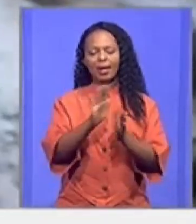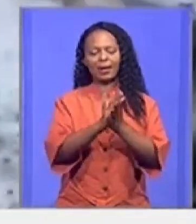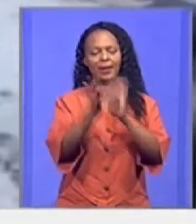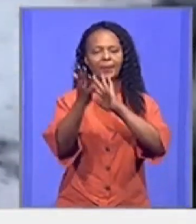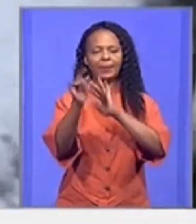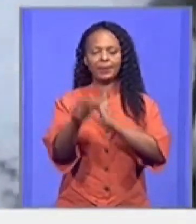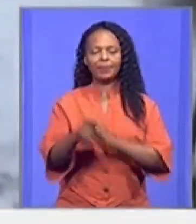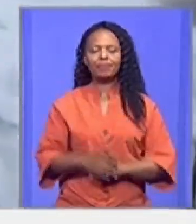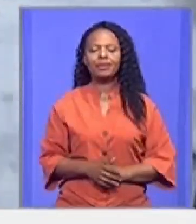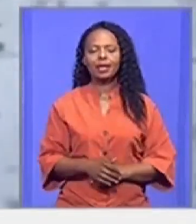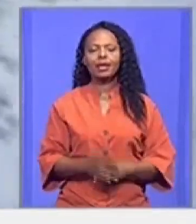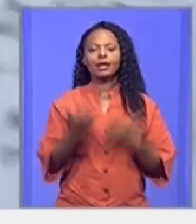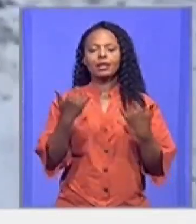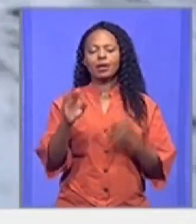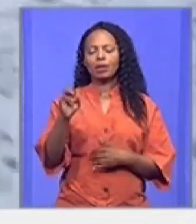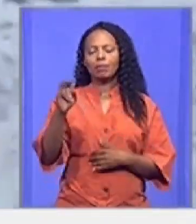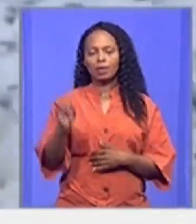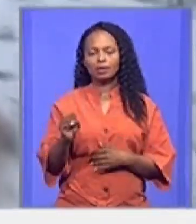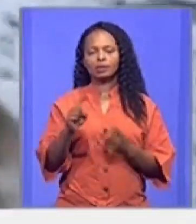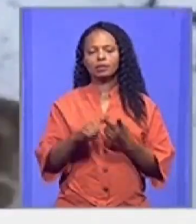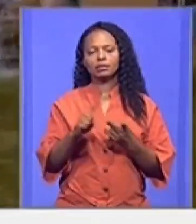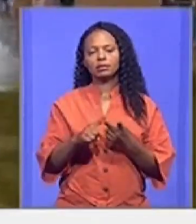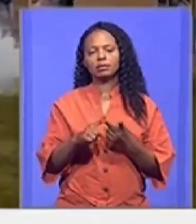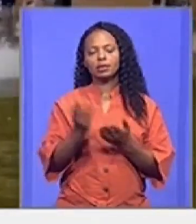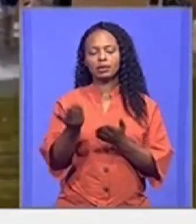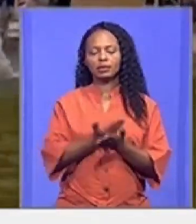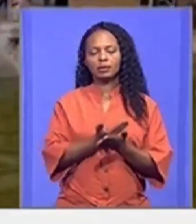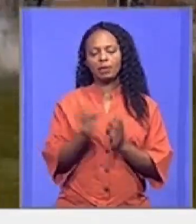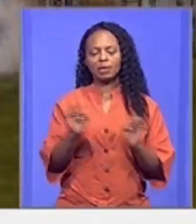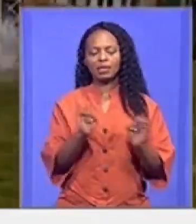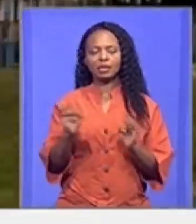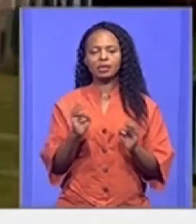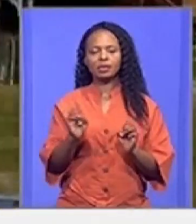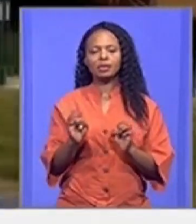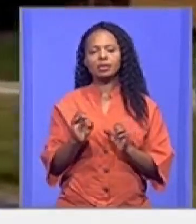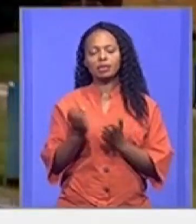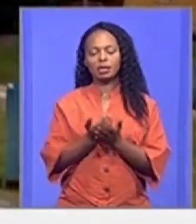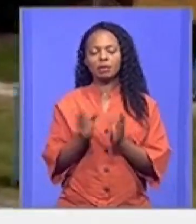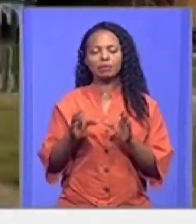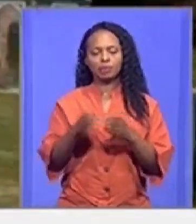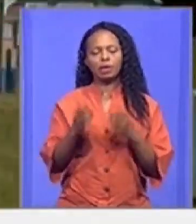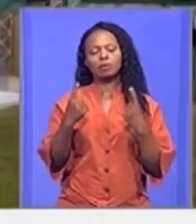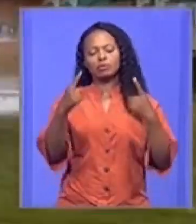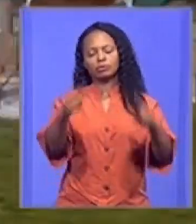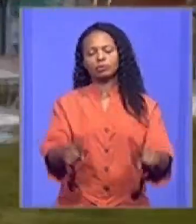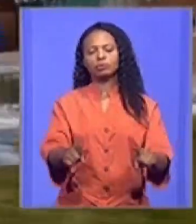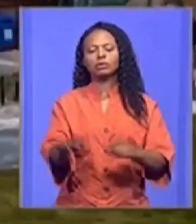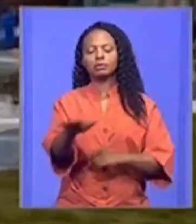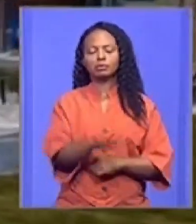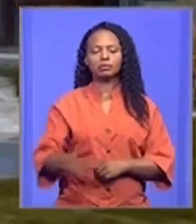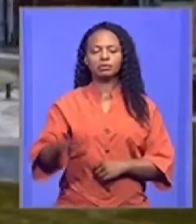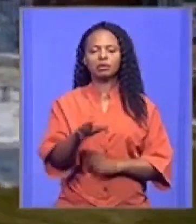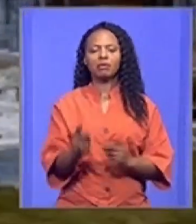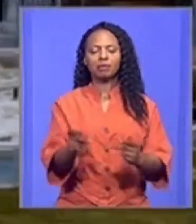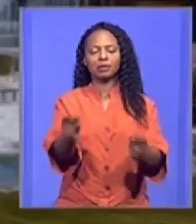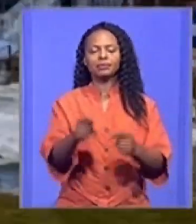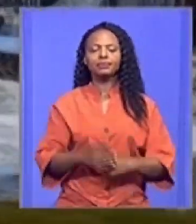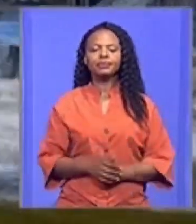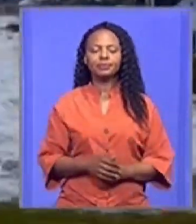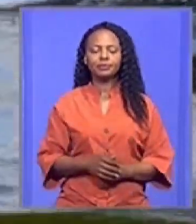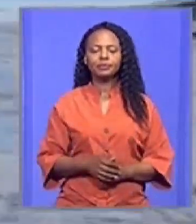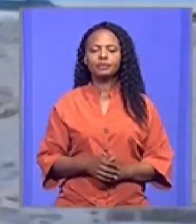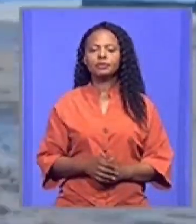ba phaletse sebakeng sa ketsahalo ka potlako. And then we start to evacuate the people. That was the cars first,